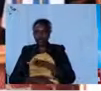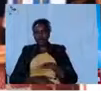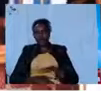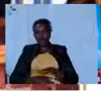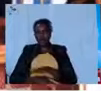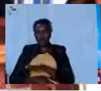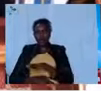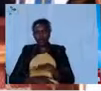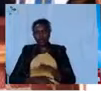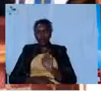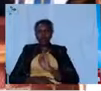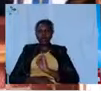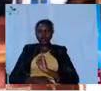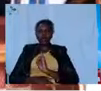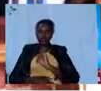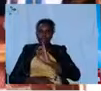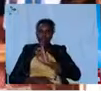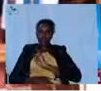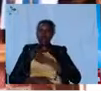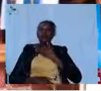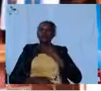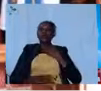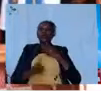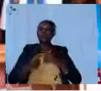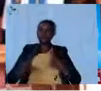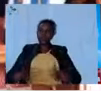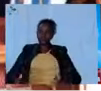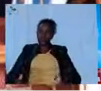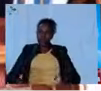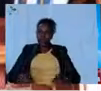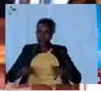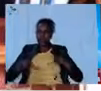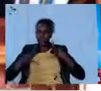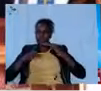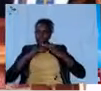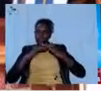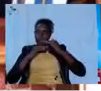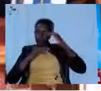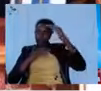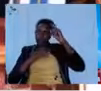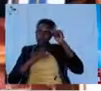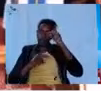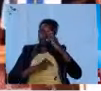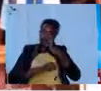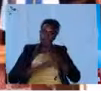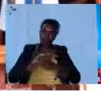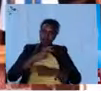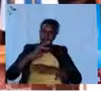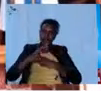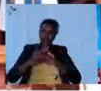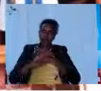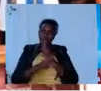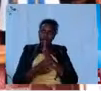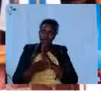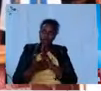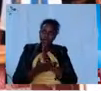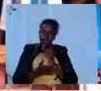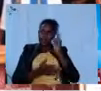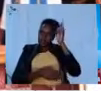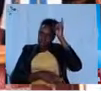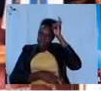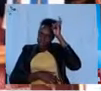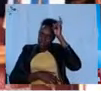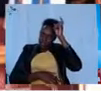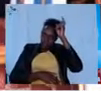higher ground. I want to live above the world,